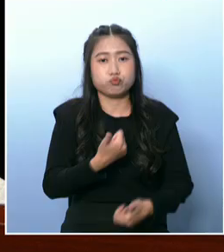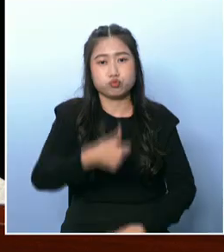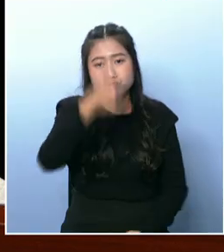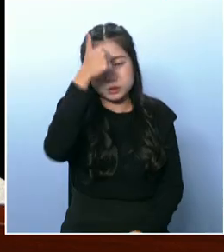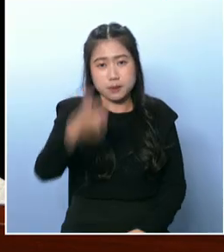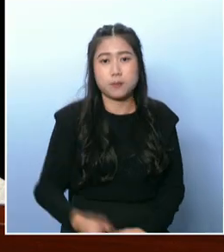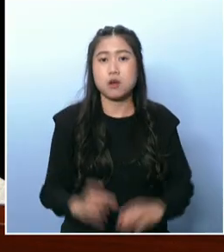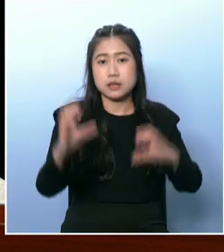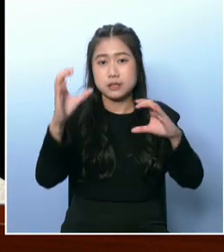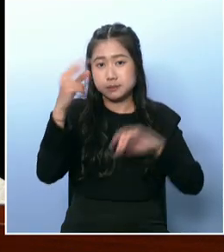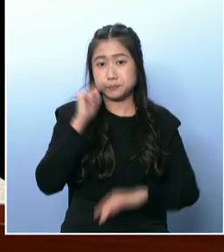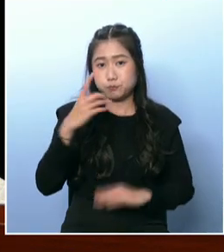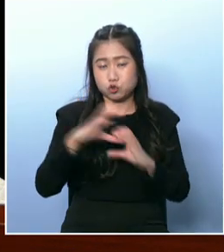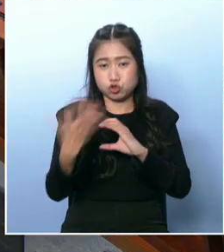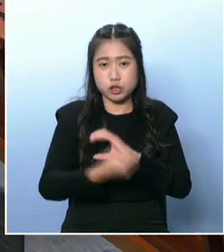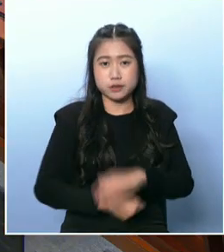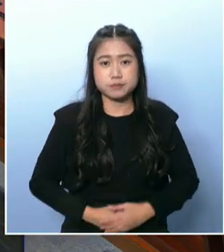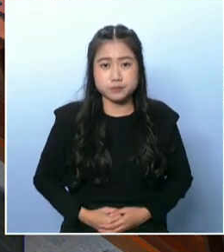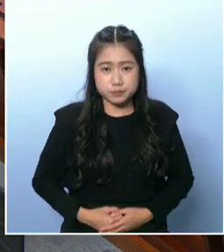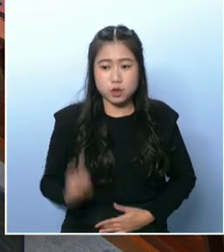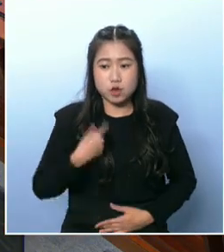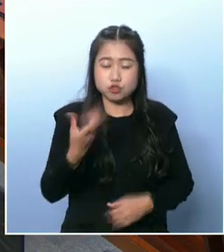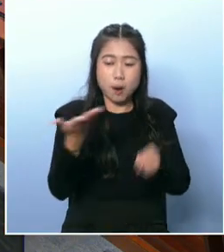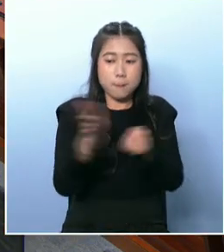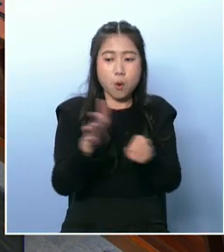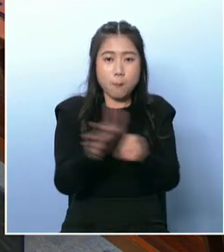able to upgrade this RAC.